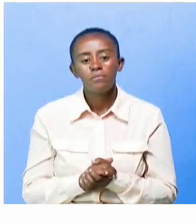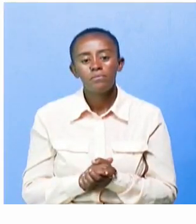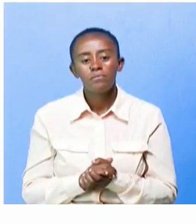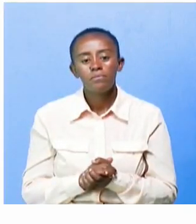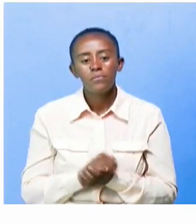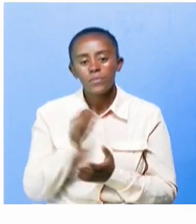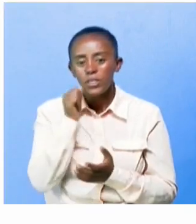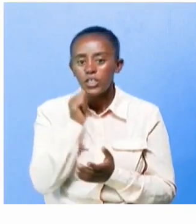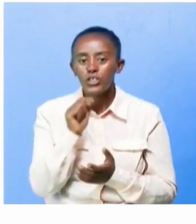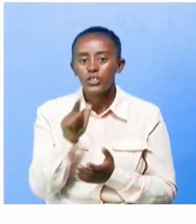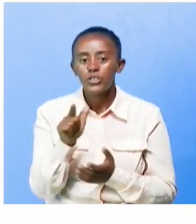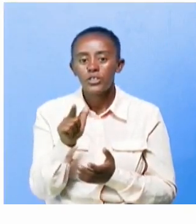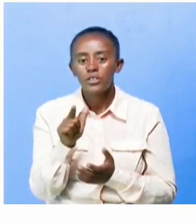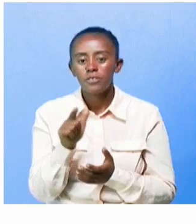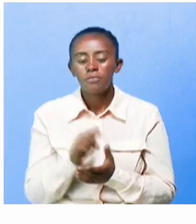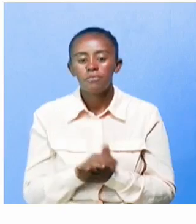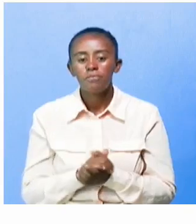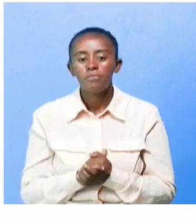She